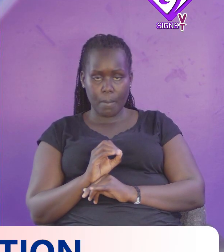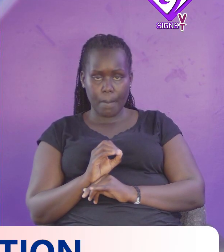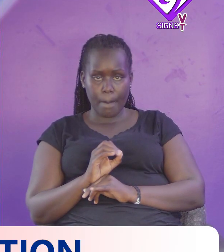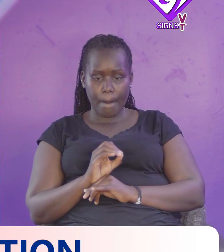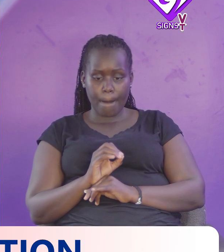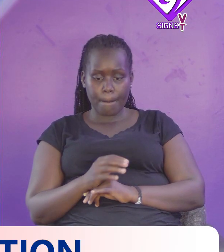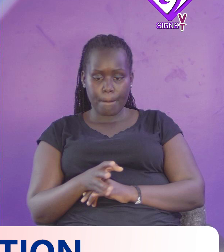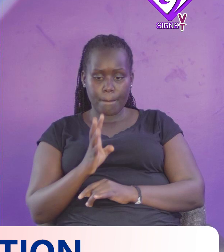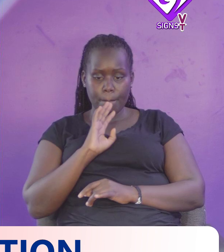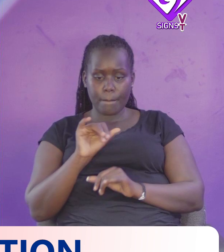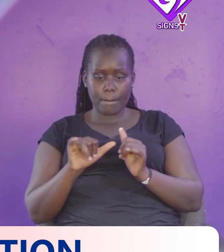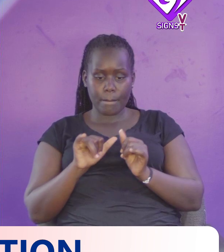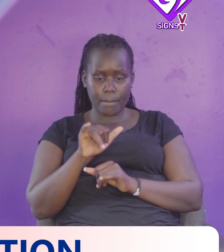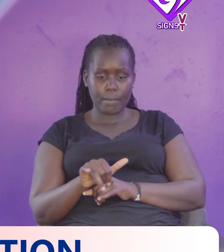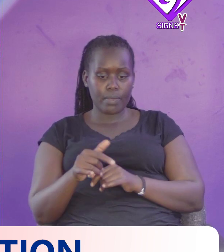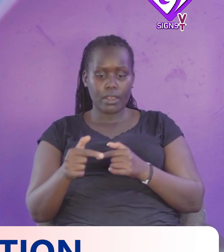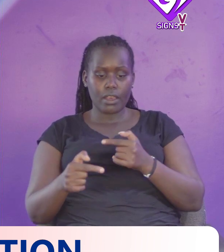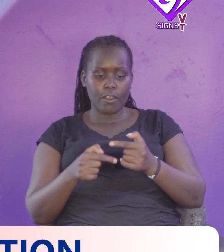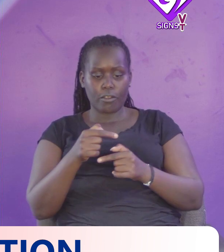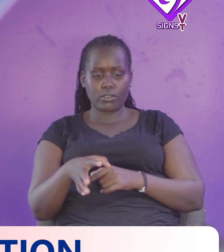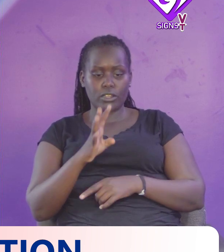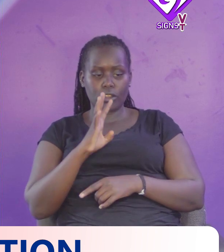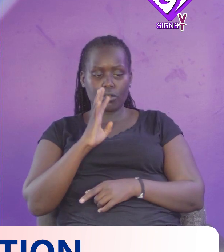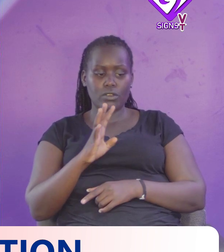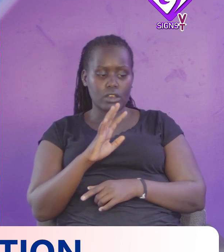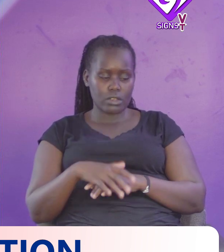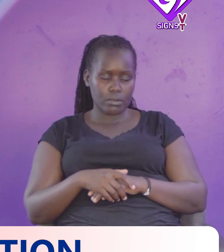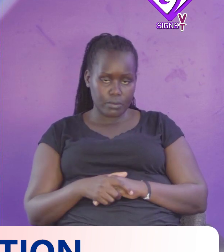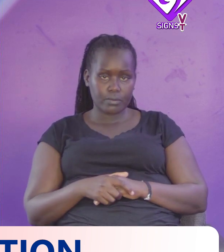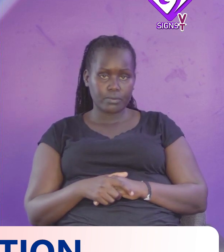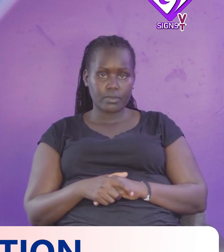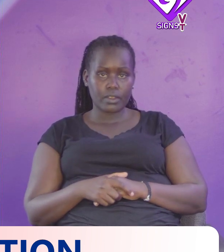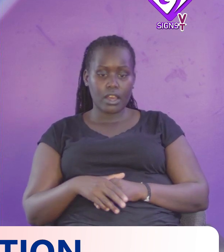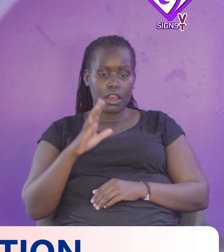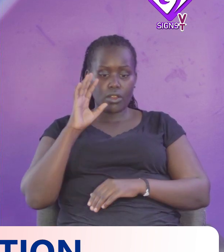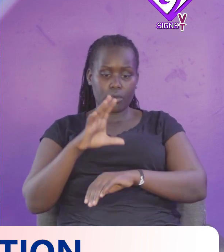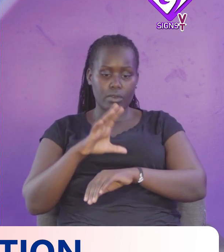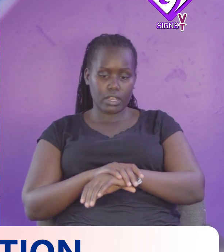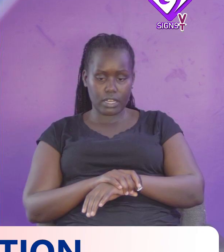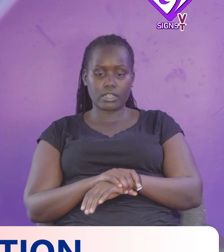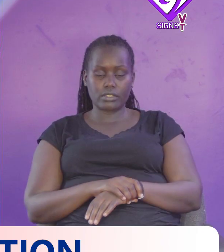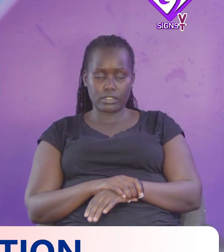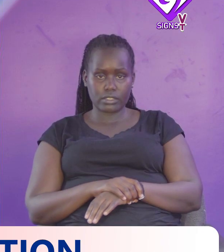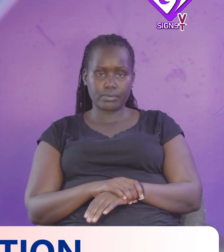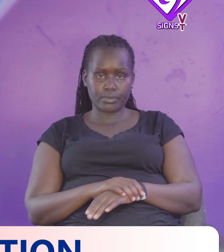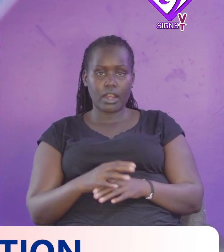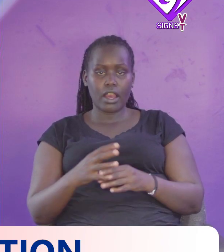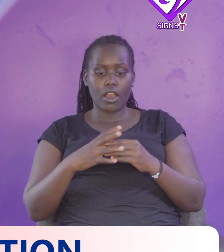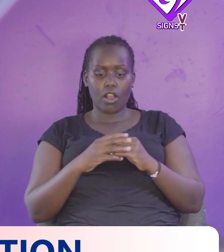Just talk about it. Keep talking, talk with one another, and you will find solace in God.